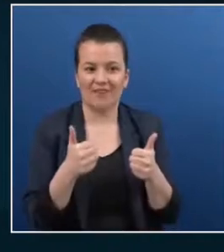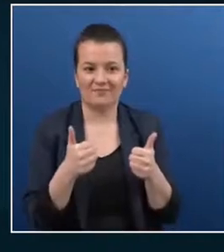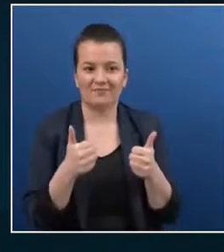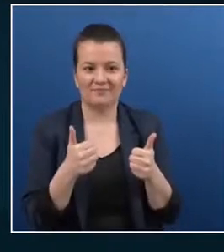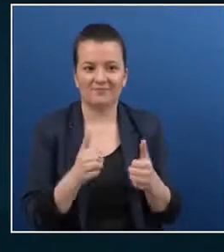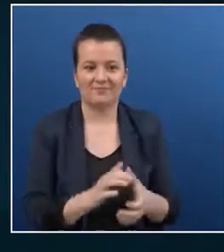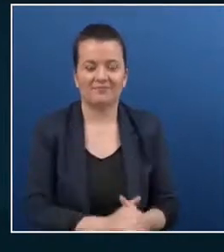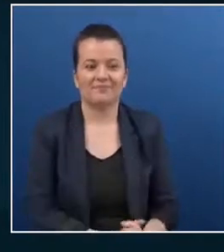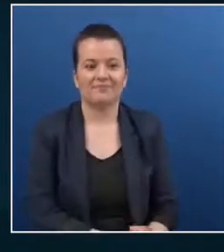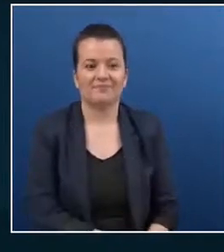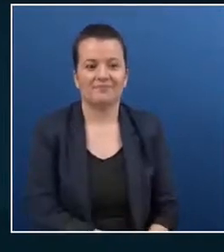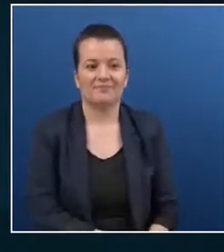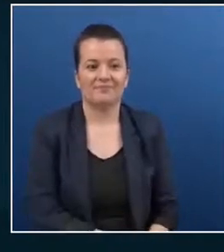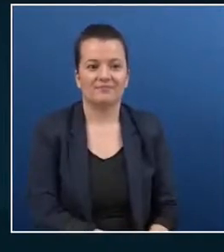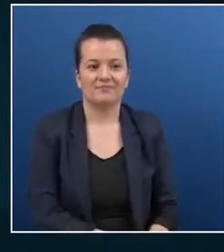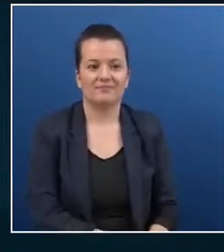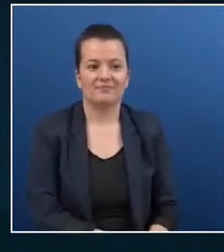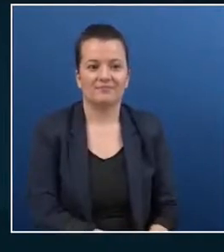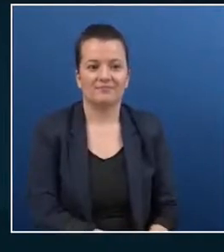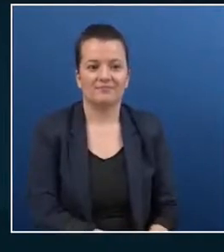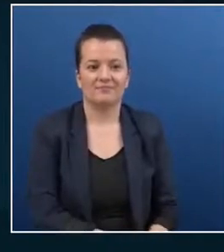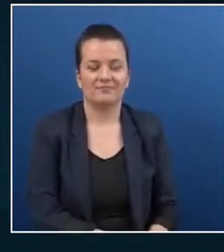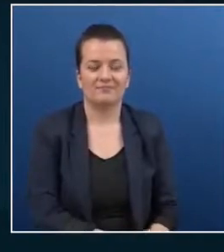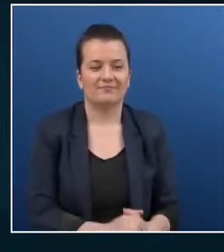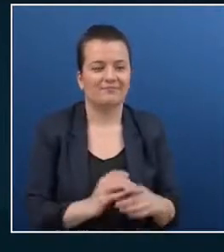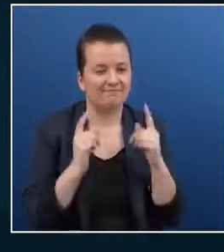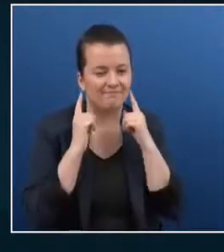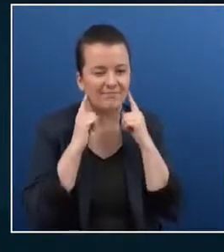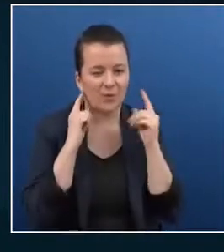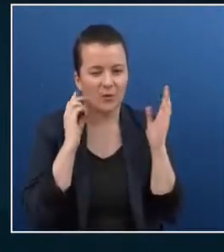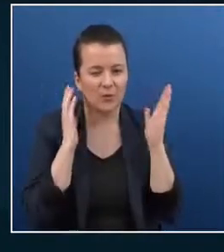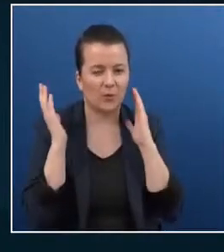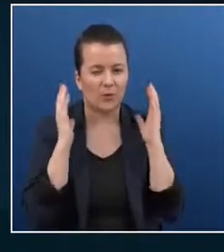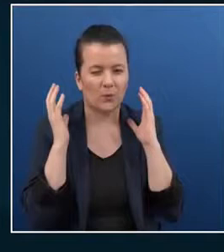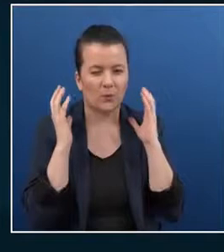I think Wait, I don't know if you can echo.